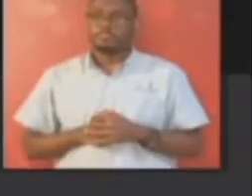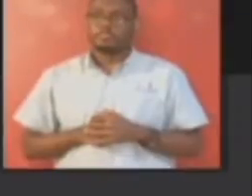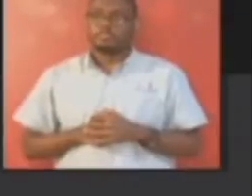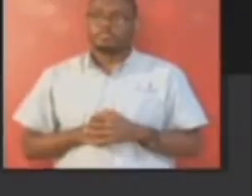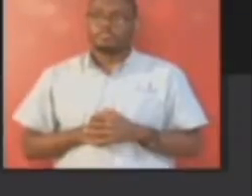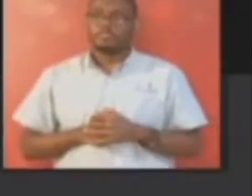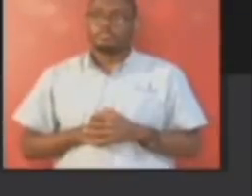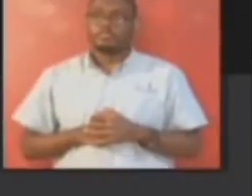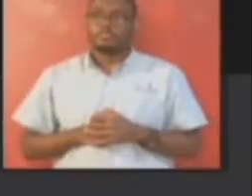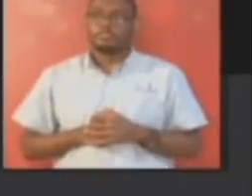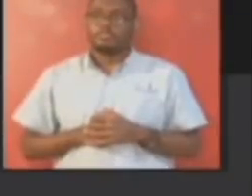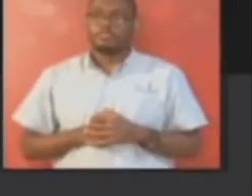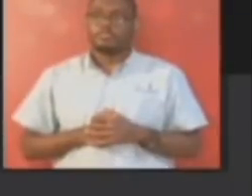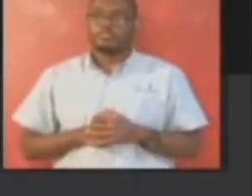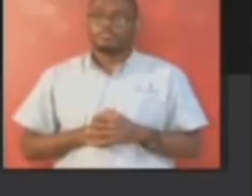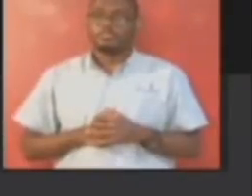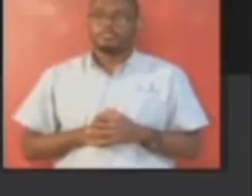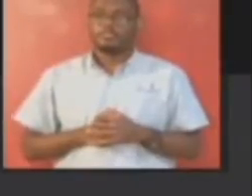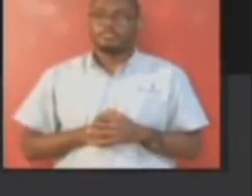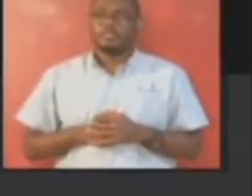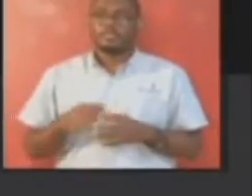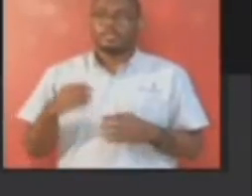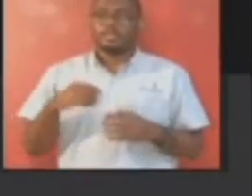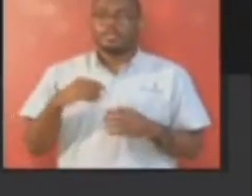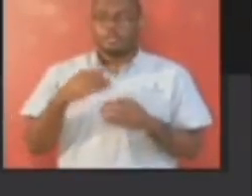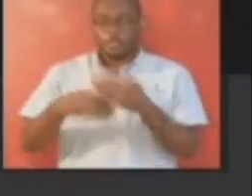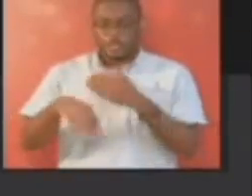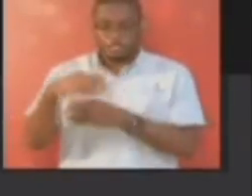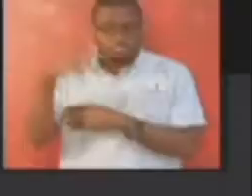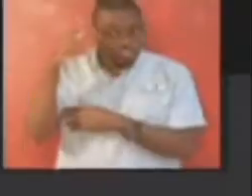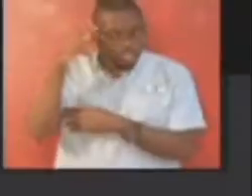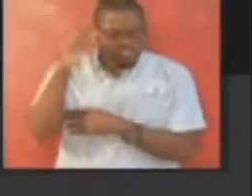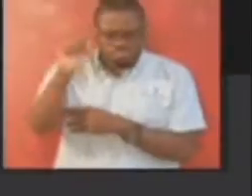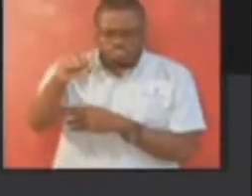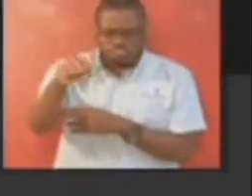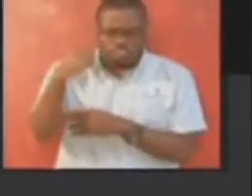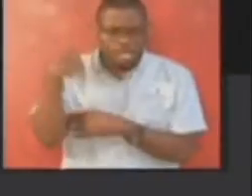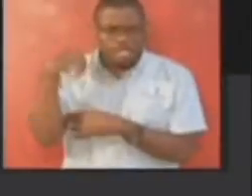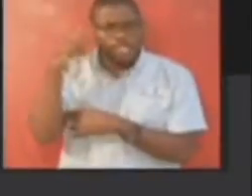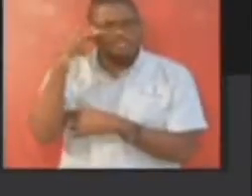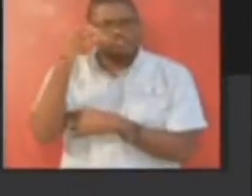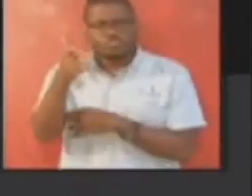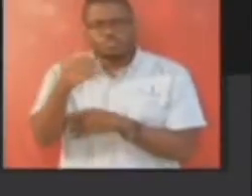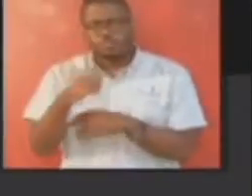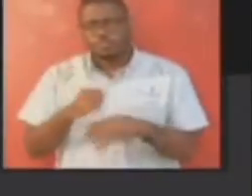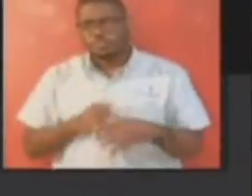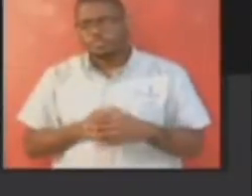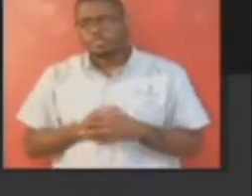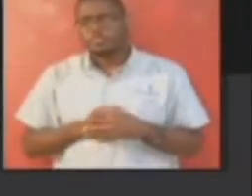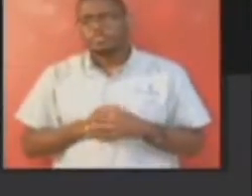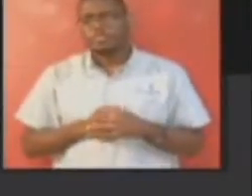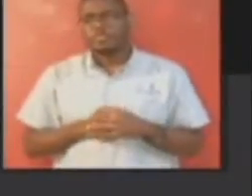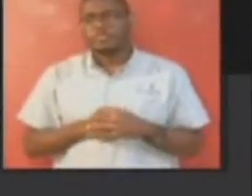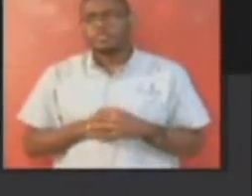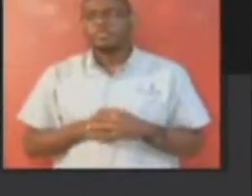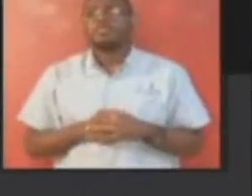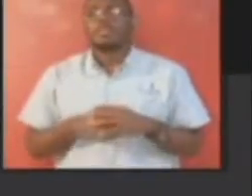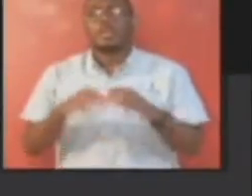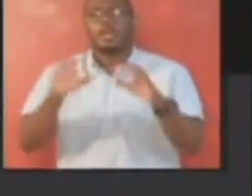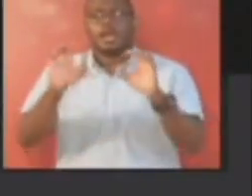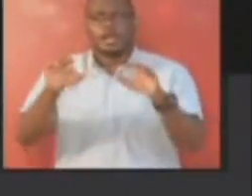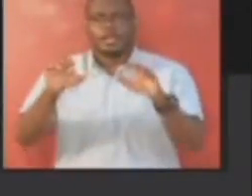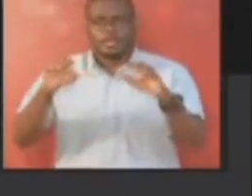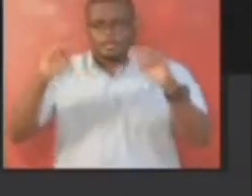Good morning, we're hearing you. You can go ahead and ask the question, okay, Ms. I'm now Cutting. hearing. Great. Yes. Could the ministry see through its